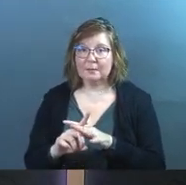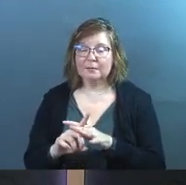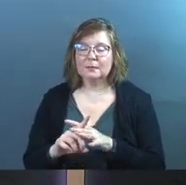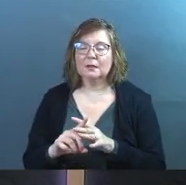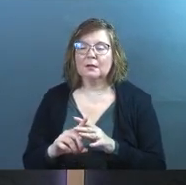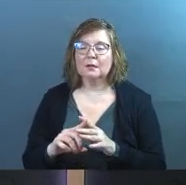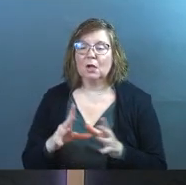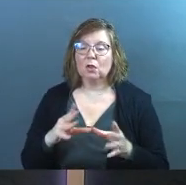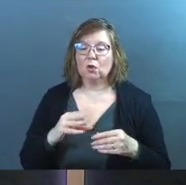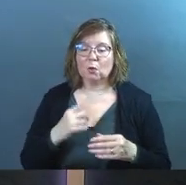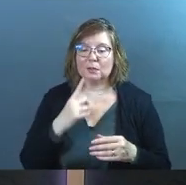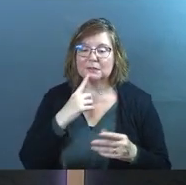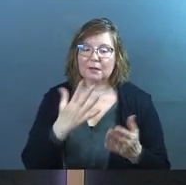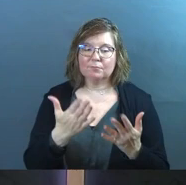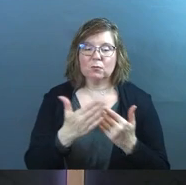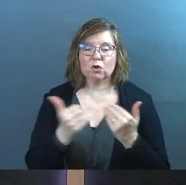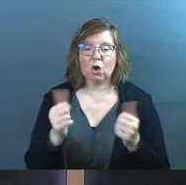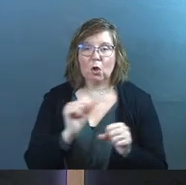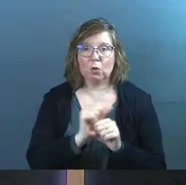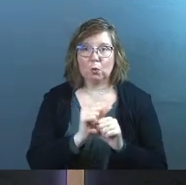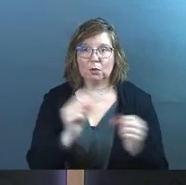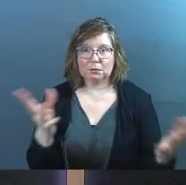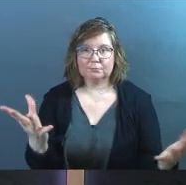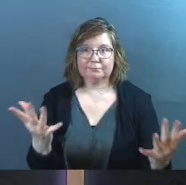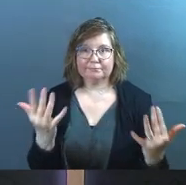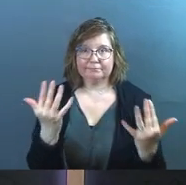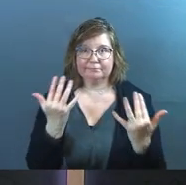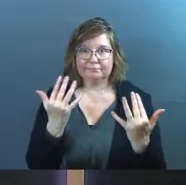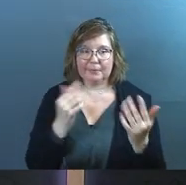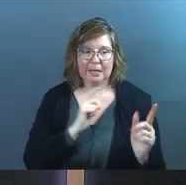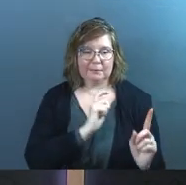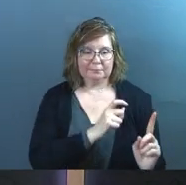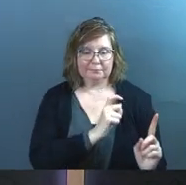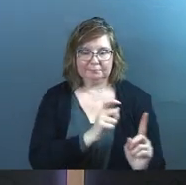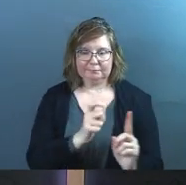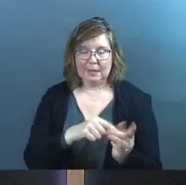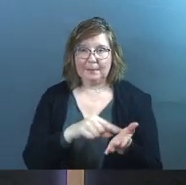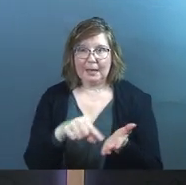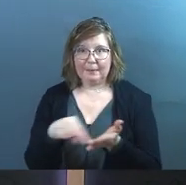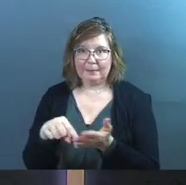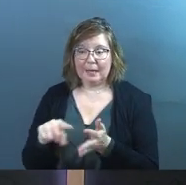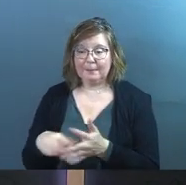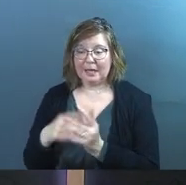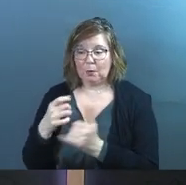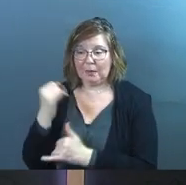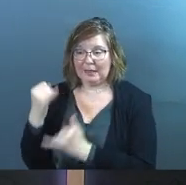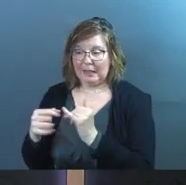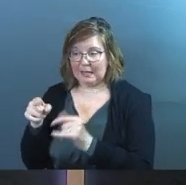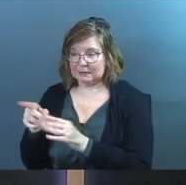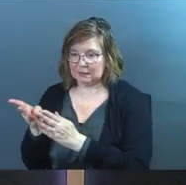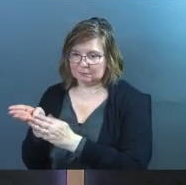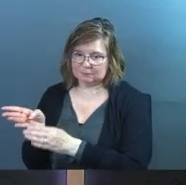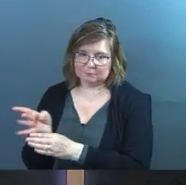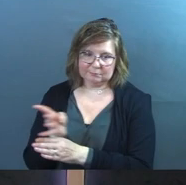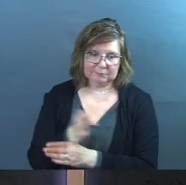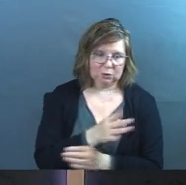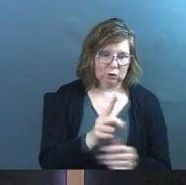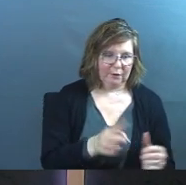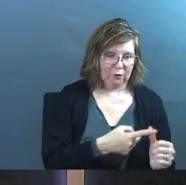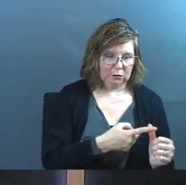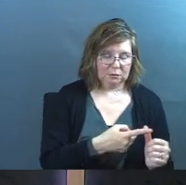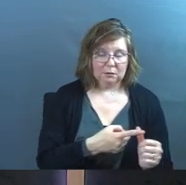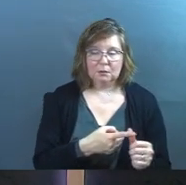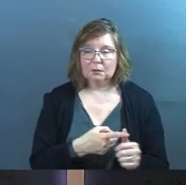of the vineyard said to his foreman, call the laborers and pay them their wages, beginning with the last up to the first. And when